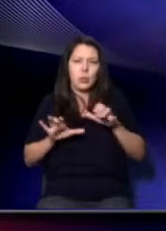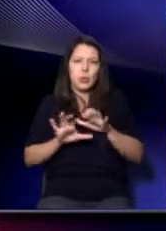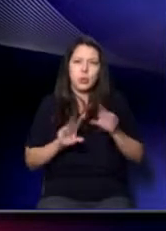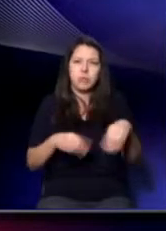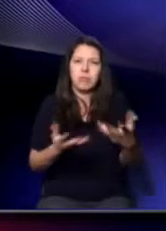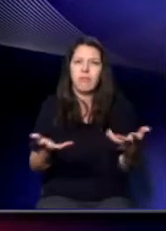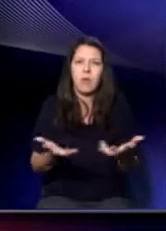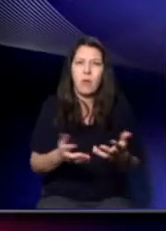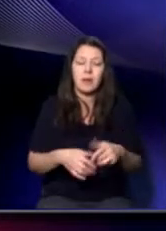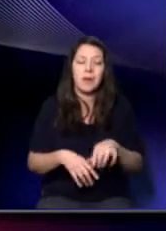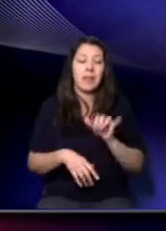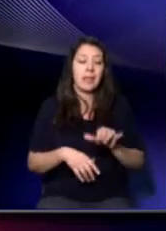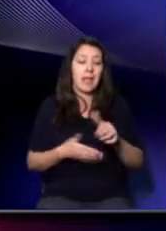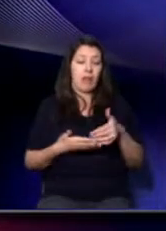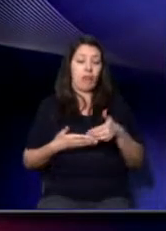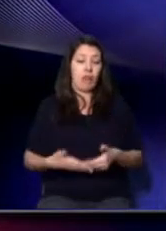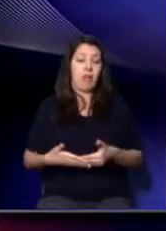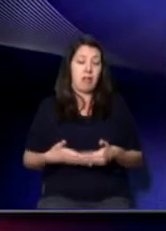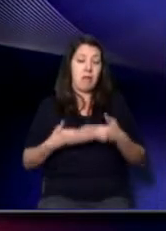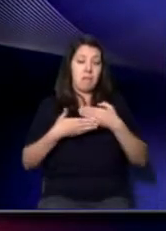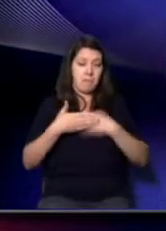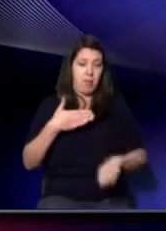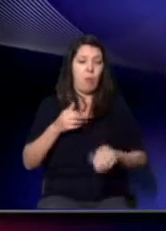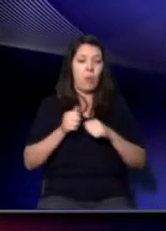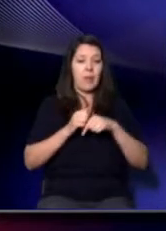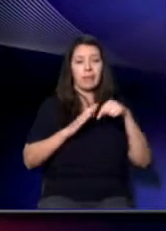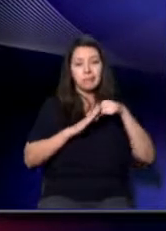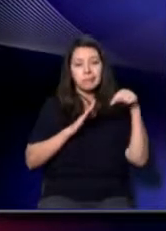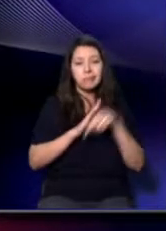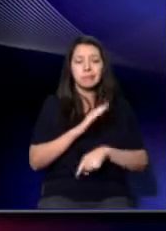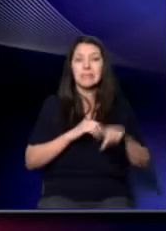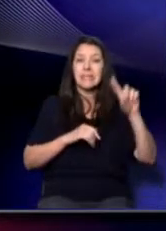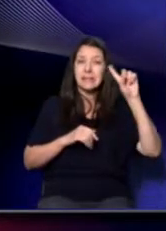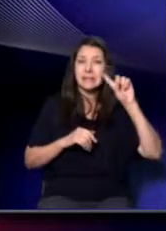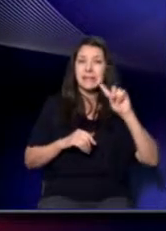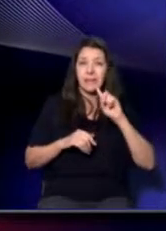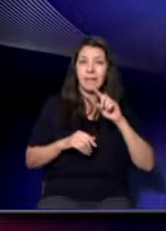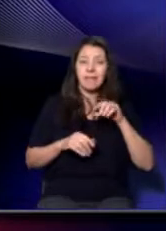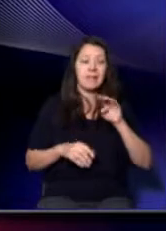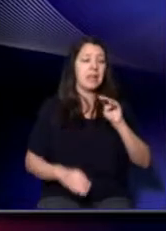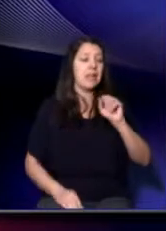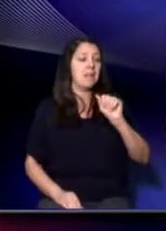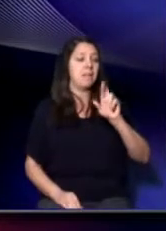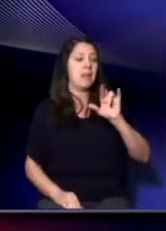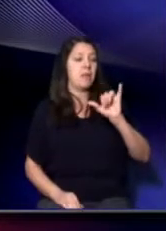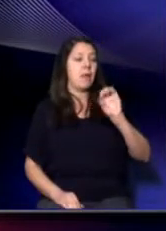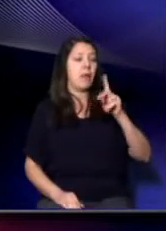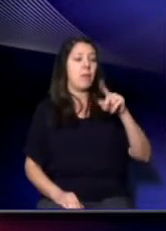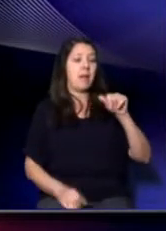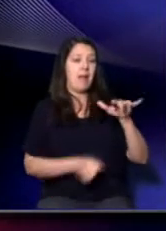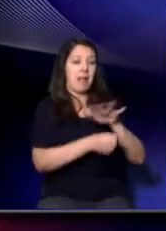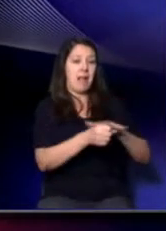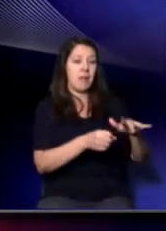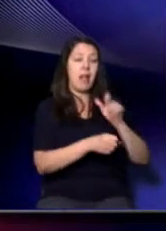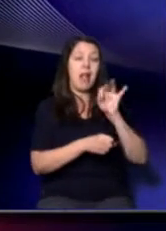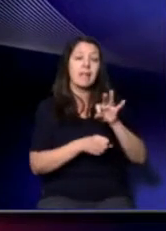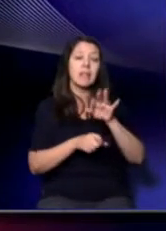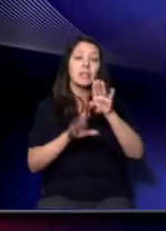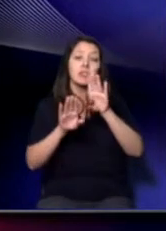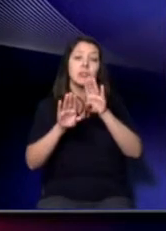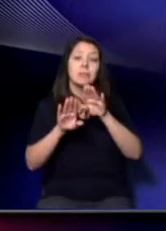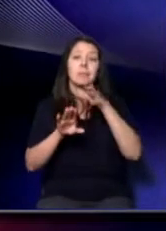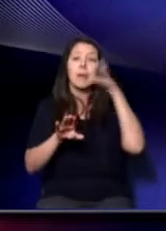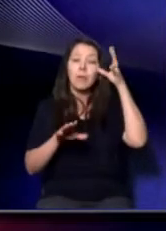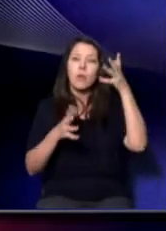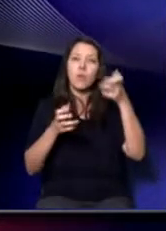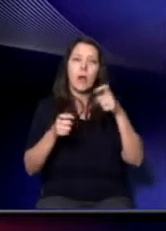a child is born with a profound sensory or hearing loss in Maricopa County, and the parents wish to choose listening and spoken language as the